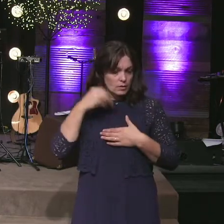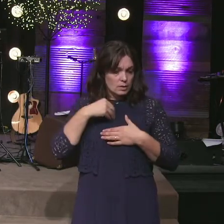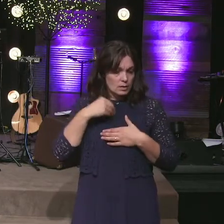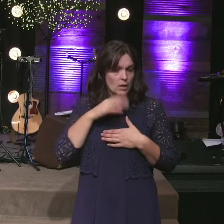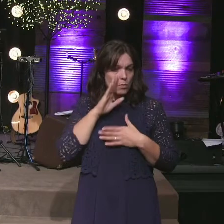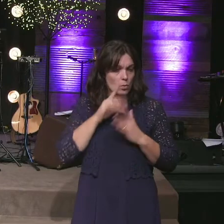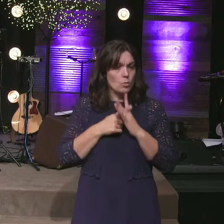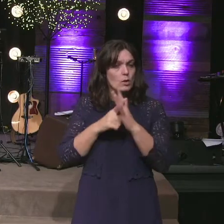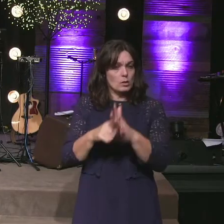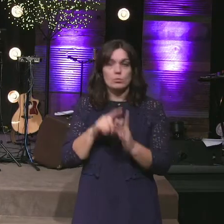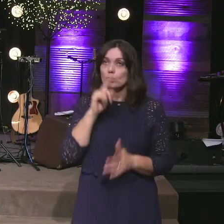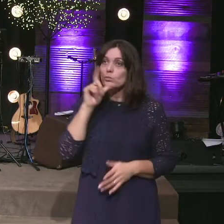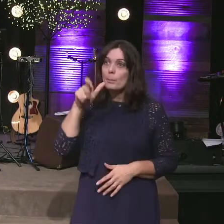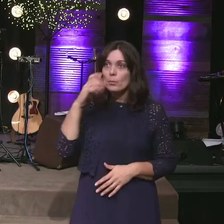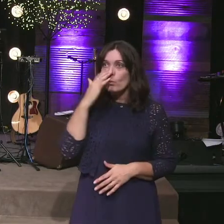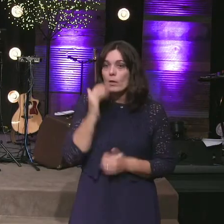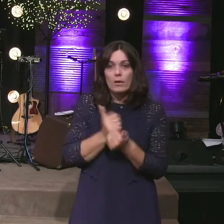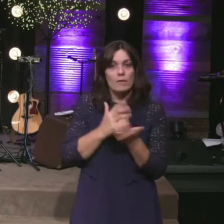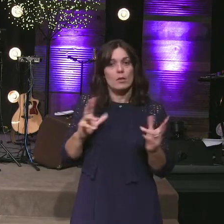know everything.